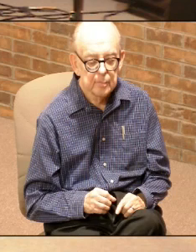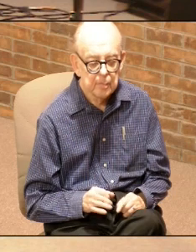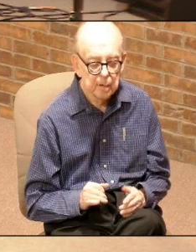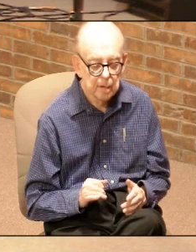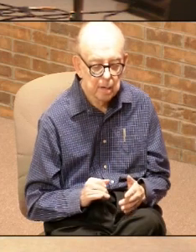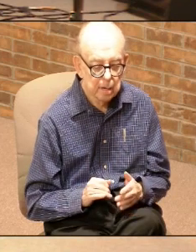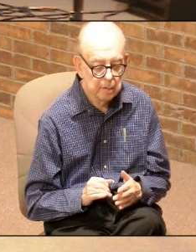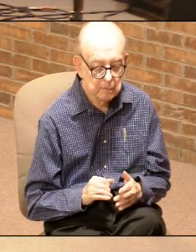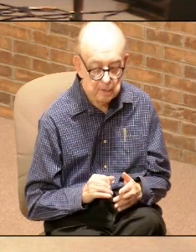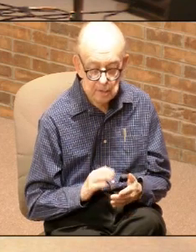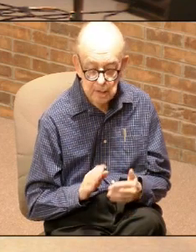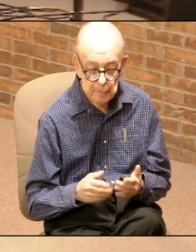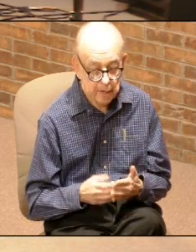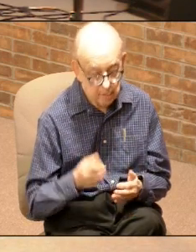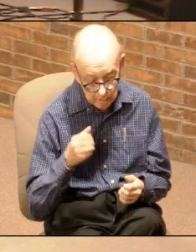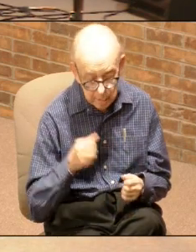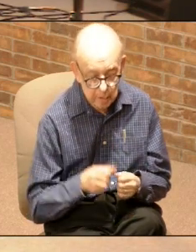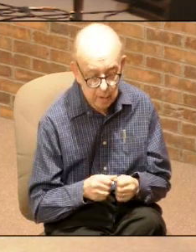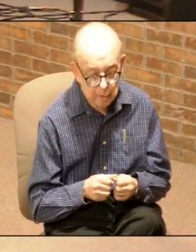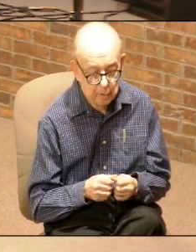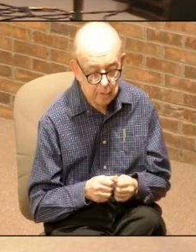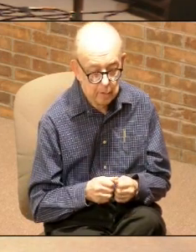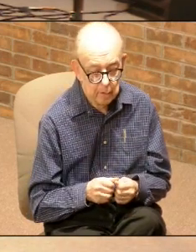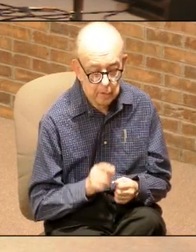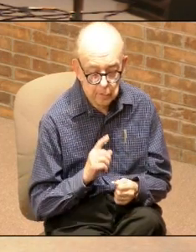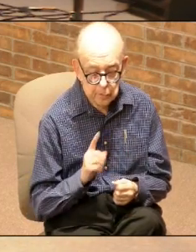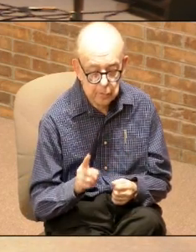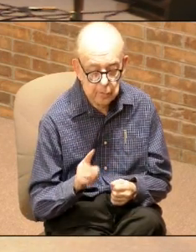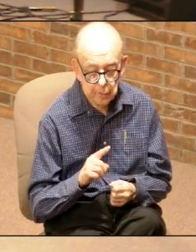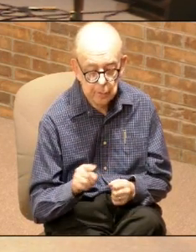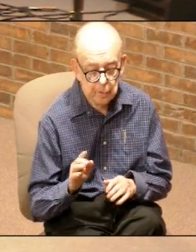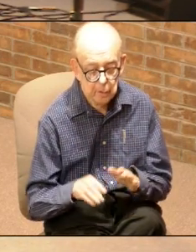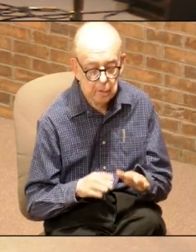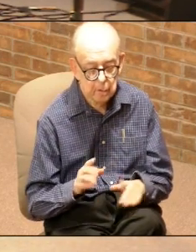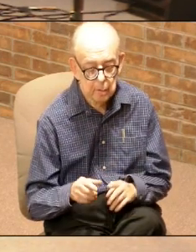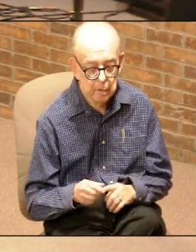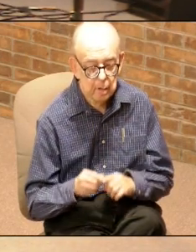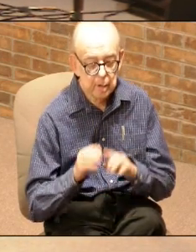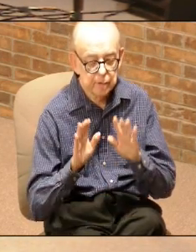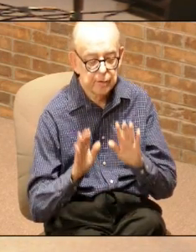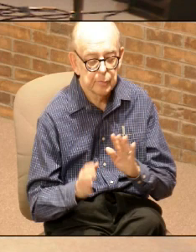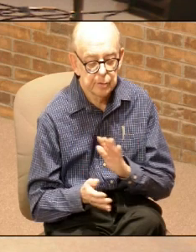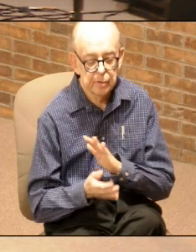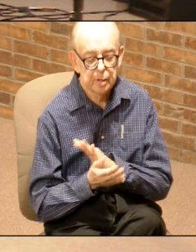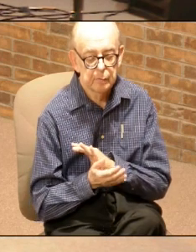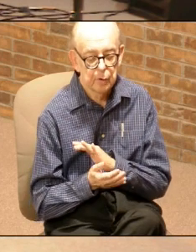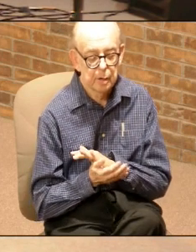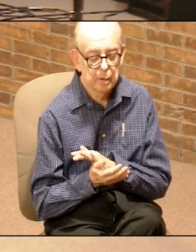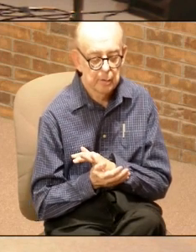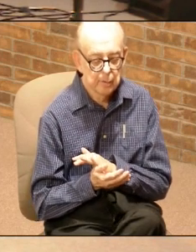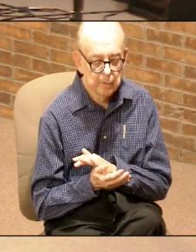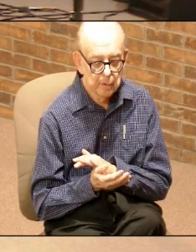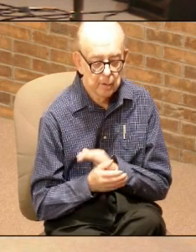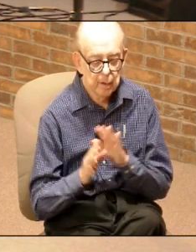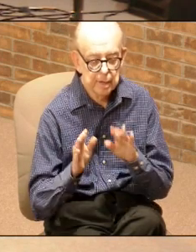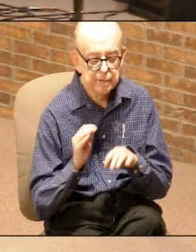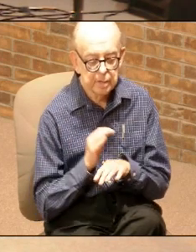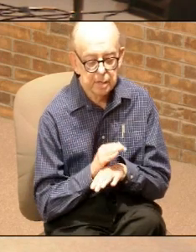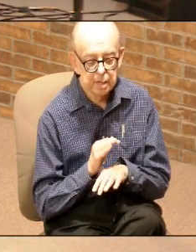That's about all I remember was those walks, except on Sunday morning and Sunday